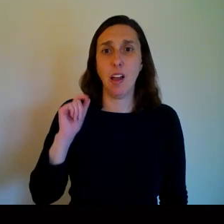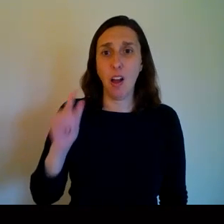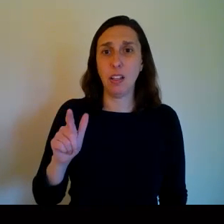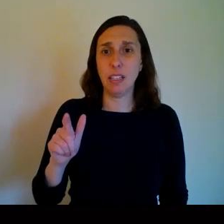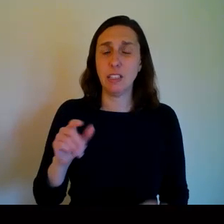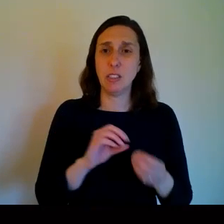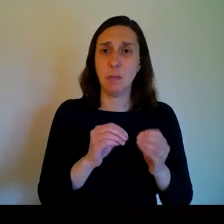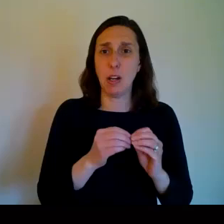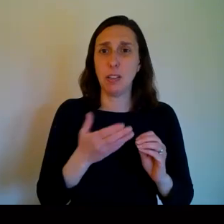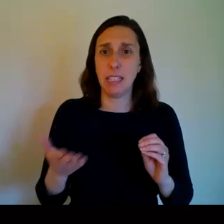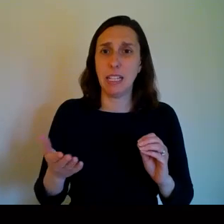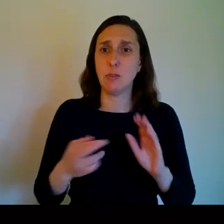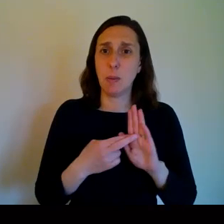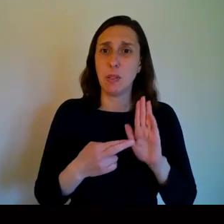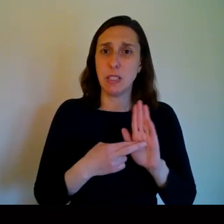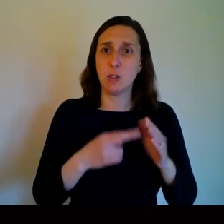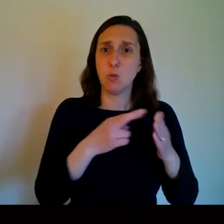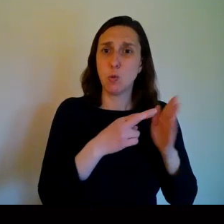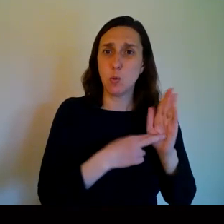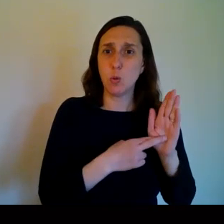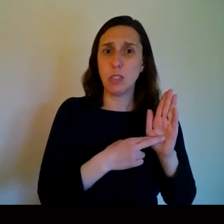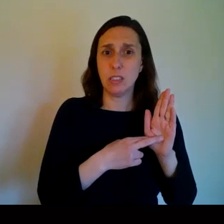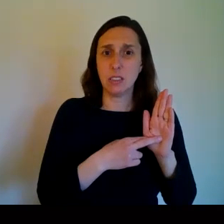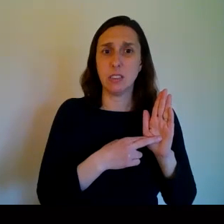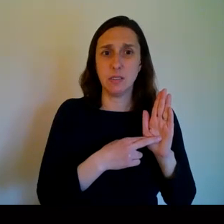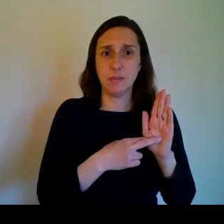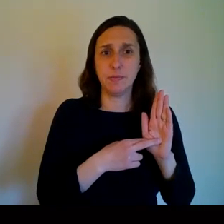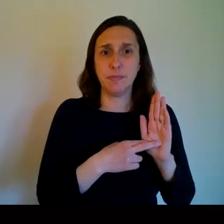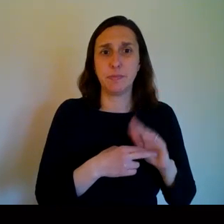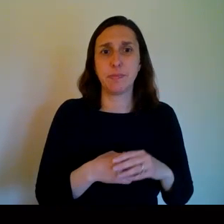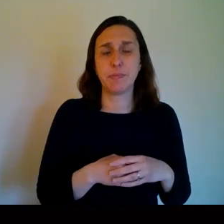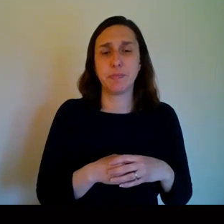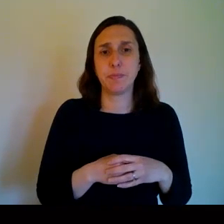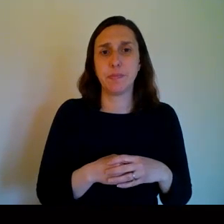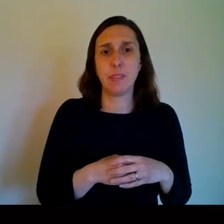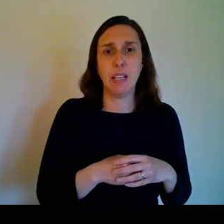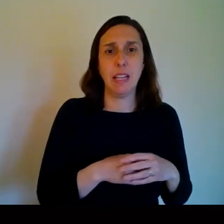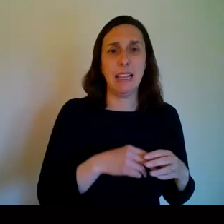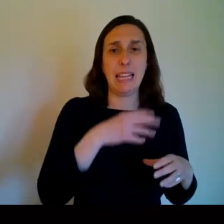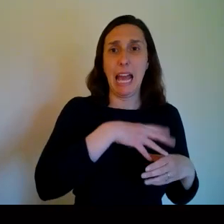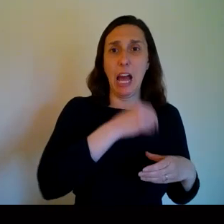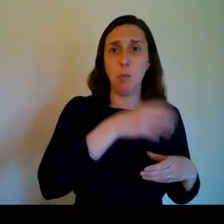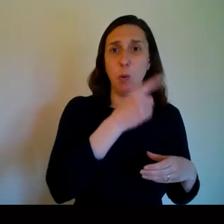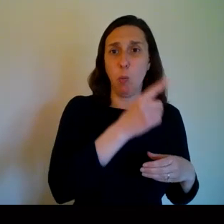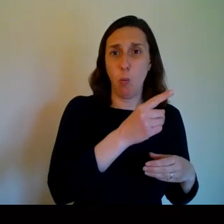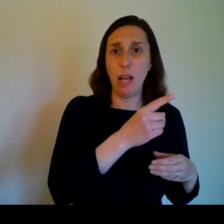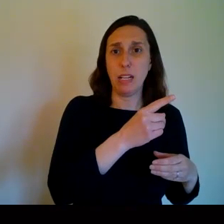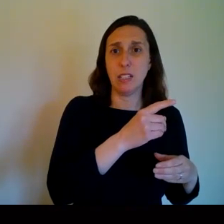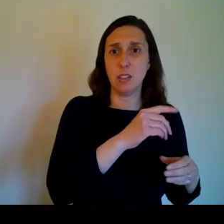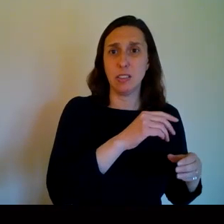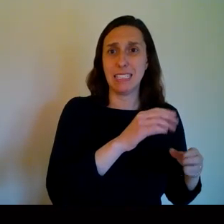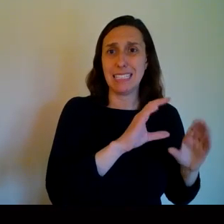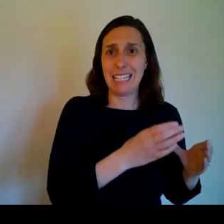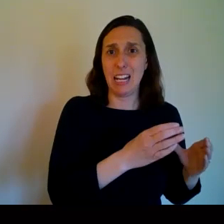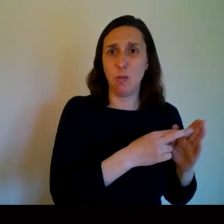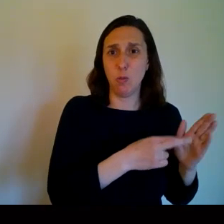rules in reality, and the output of one set of rules becomes the input of another set. And we can chain this